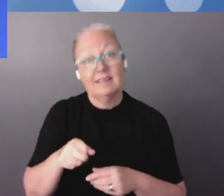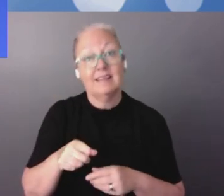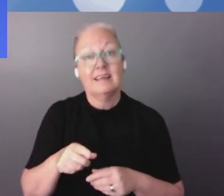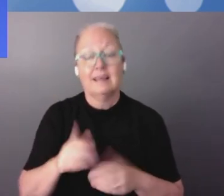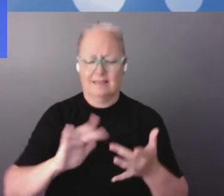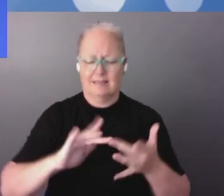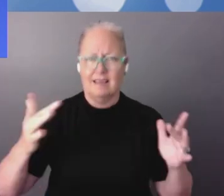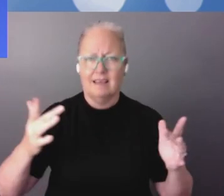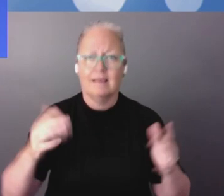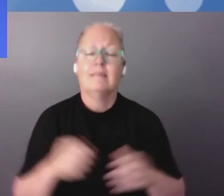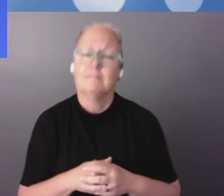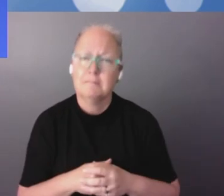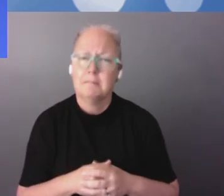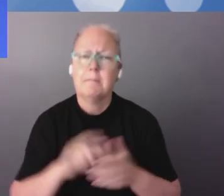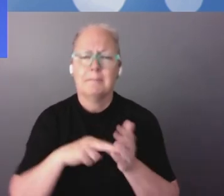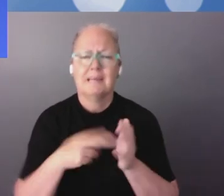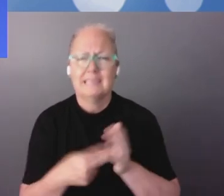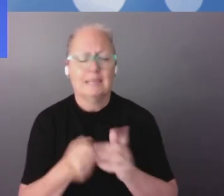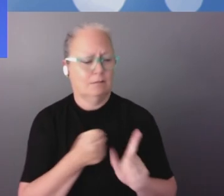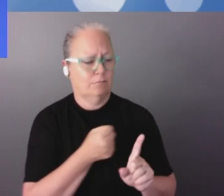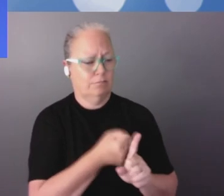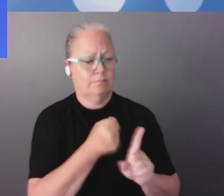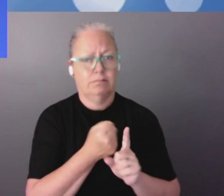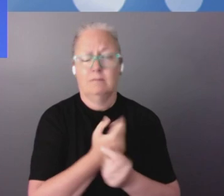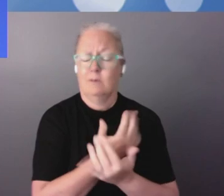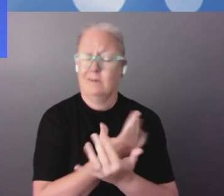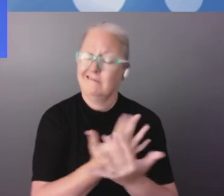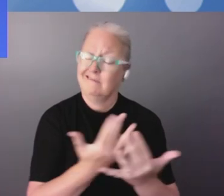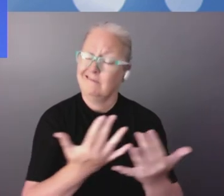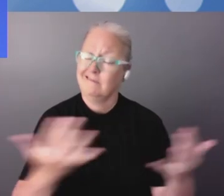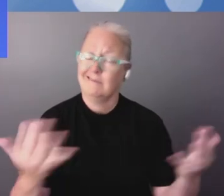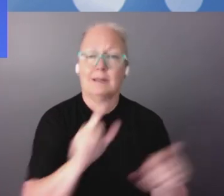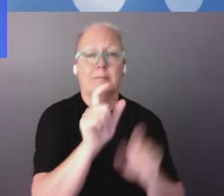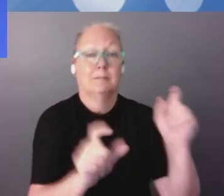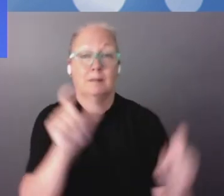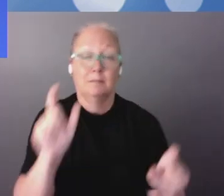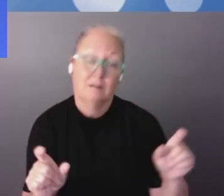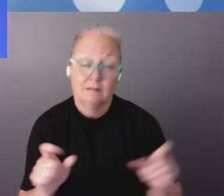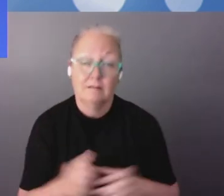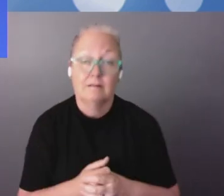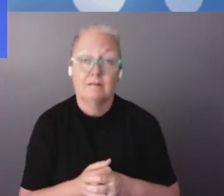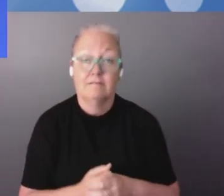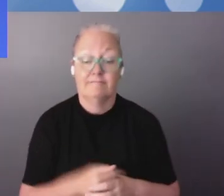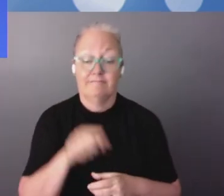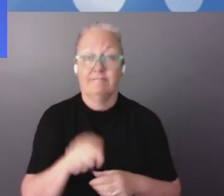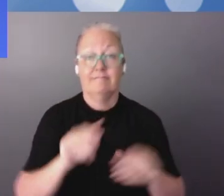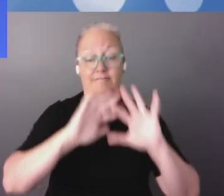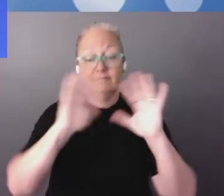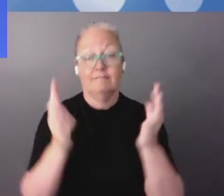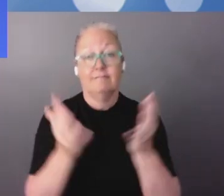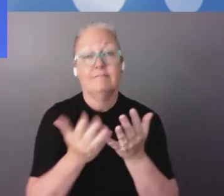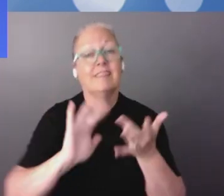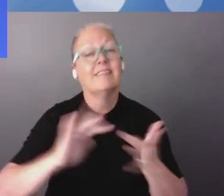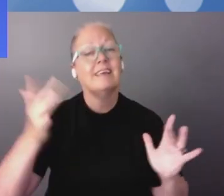every single person living in the world. The internet is a